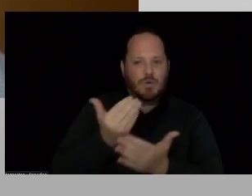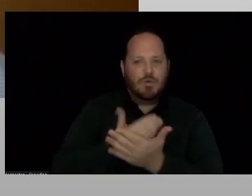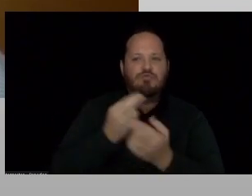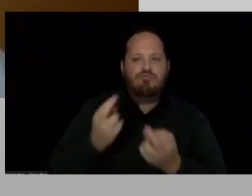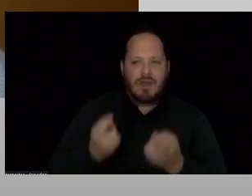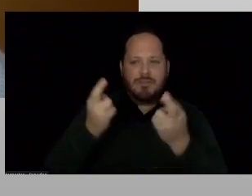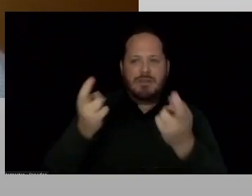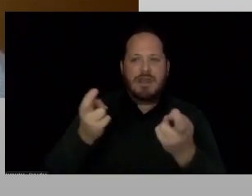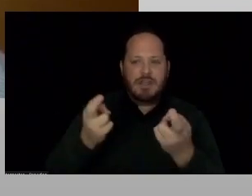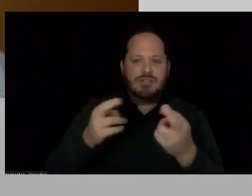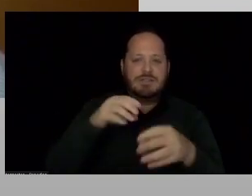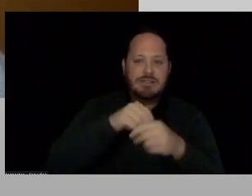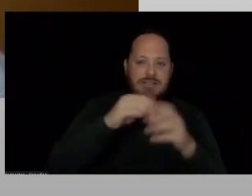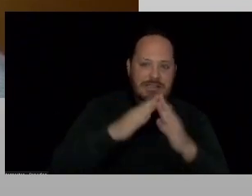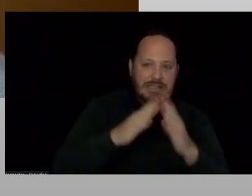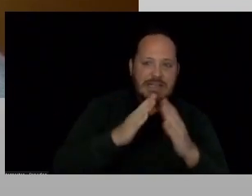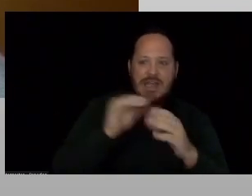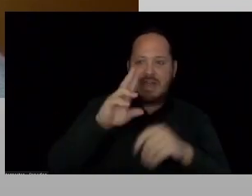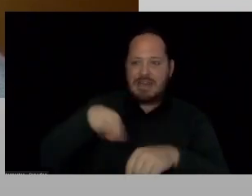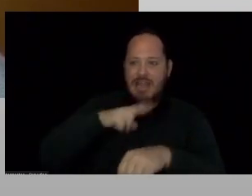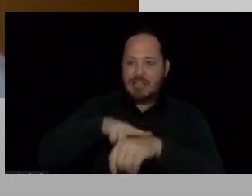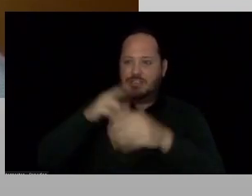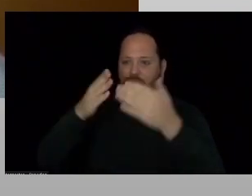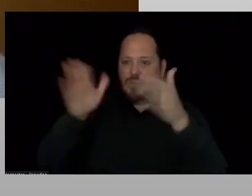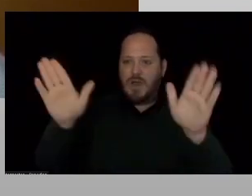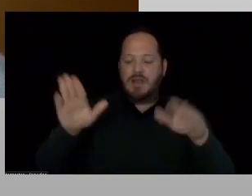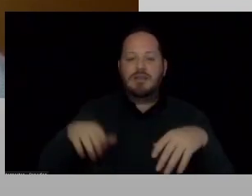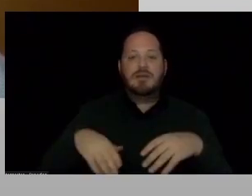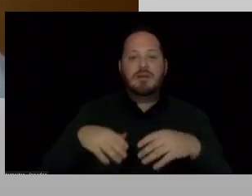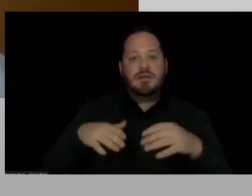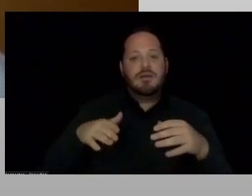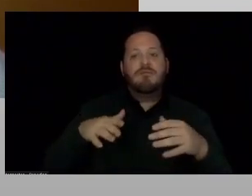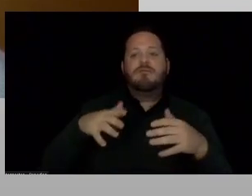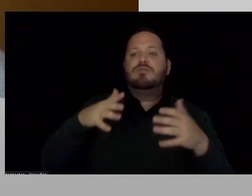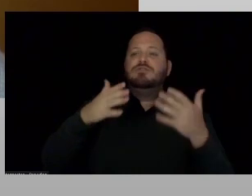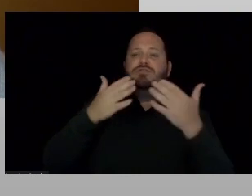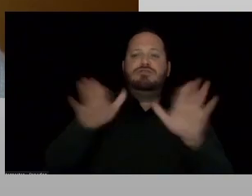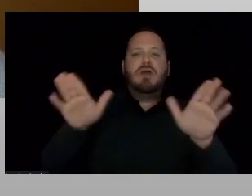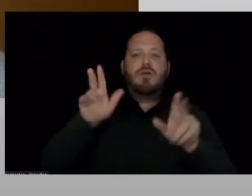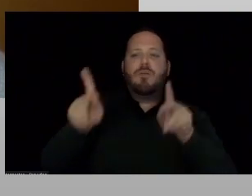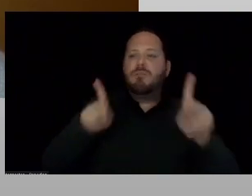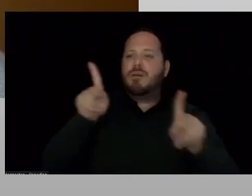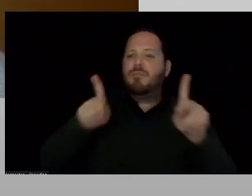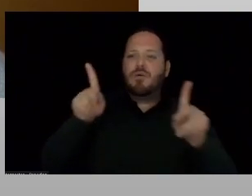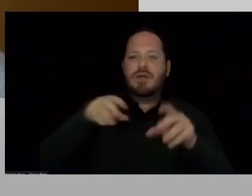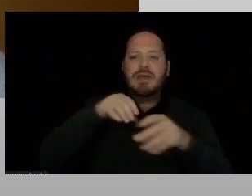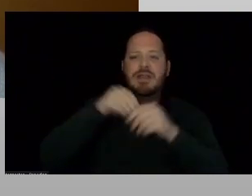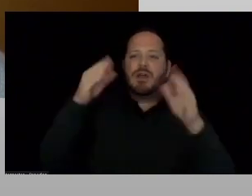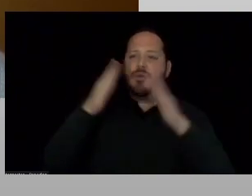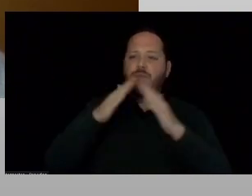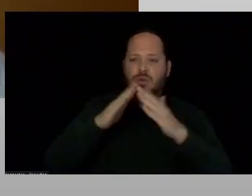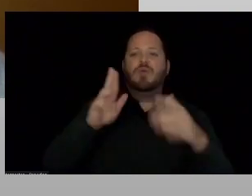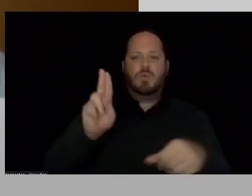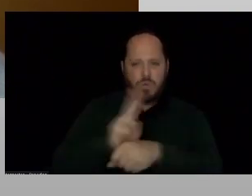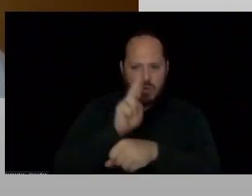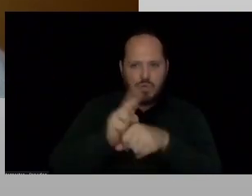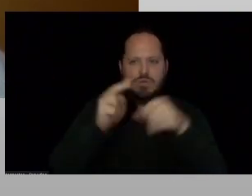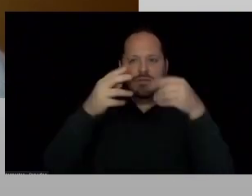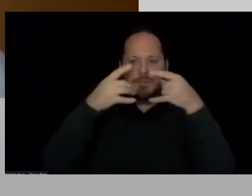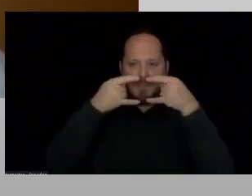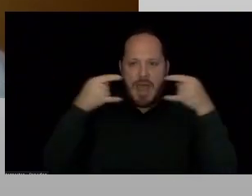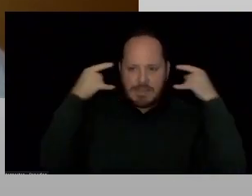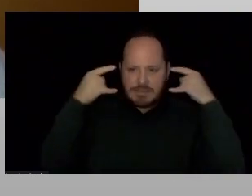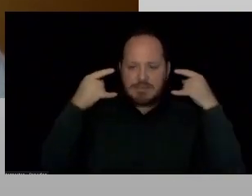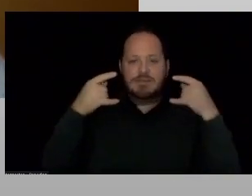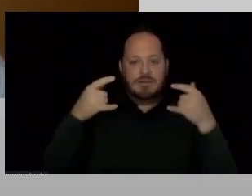and nationally, for masks in the general community for the general public to wear. The thought behind that is that there are lots of people